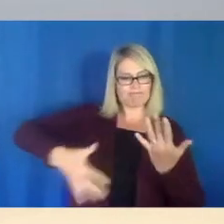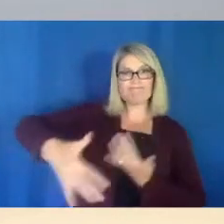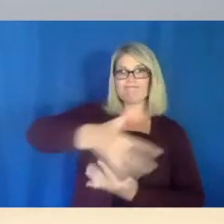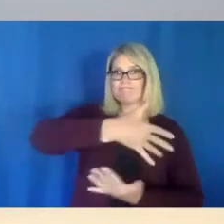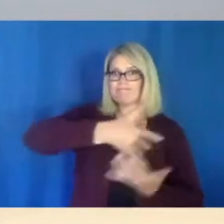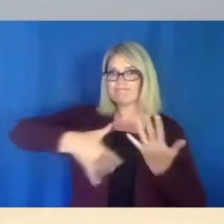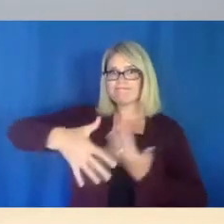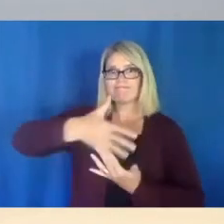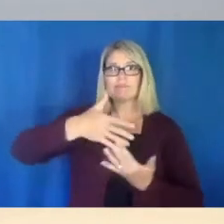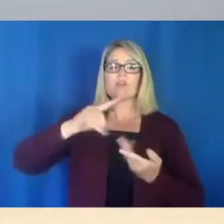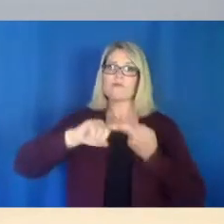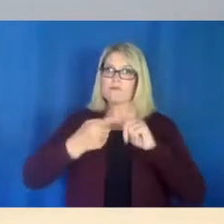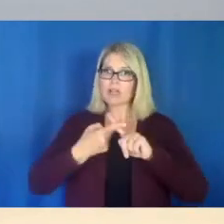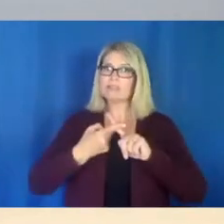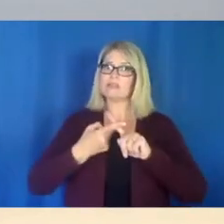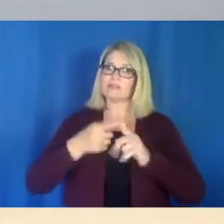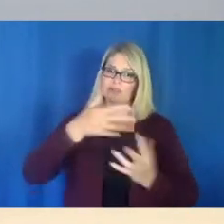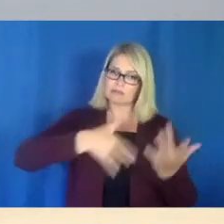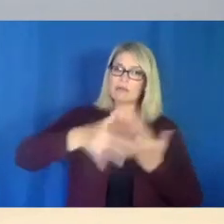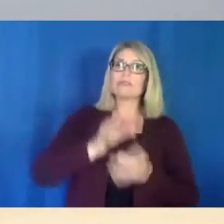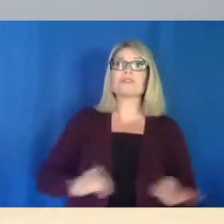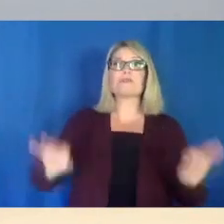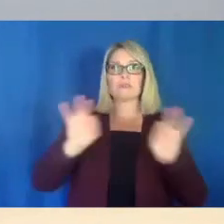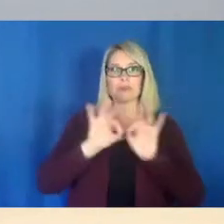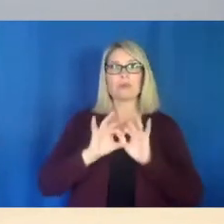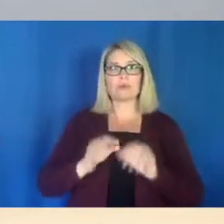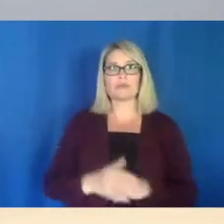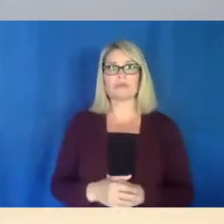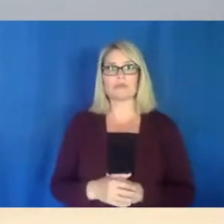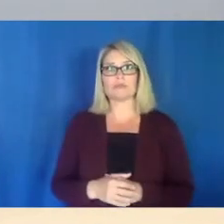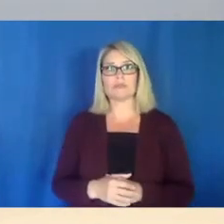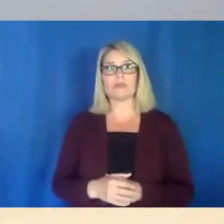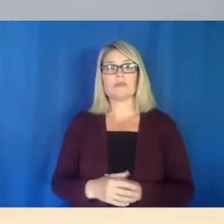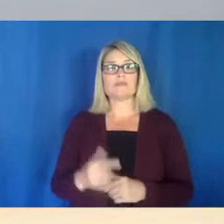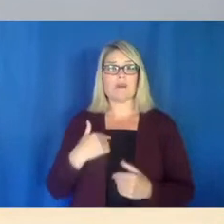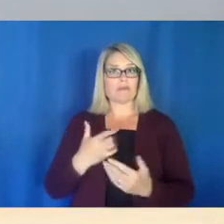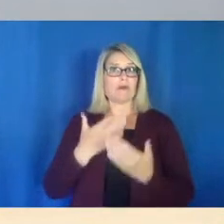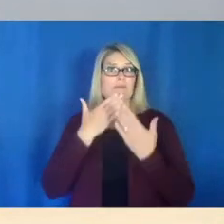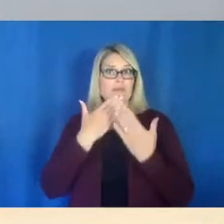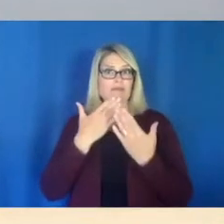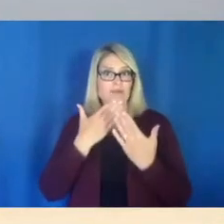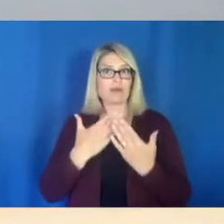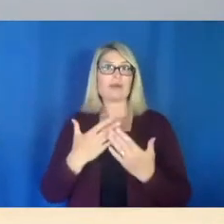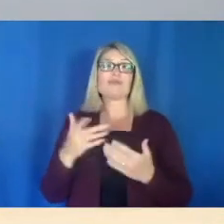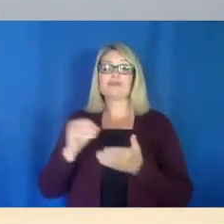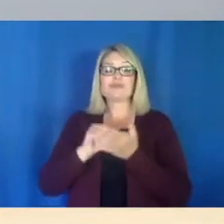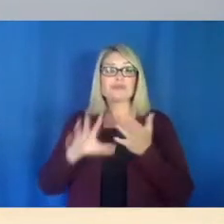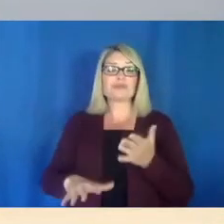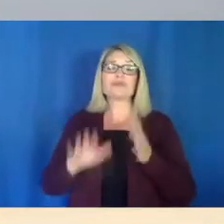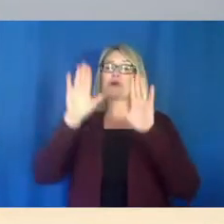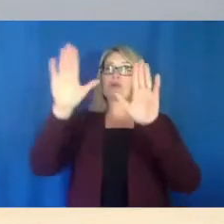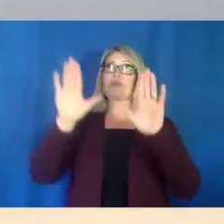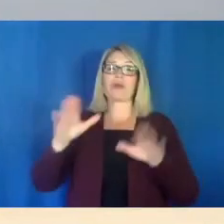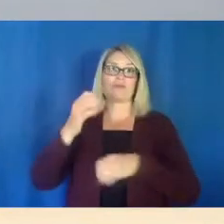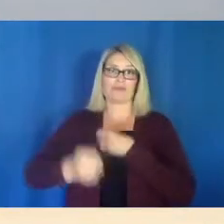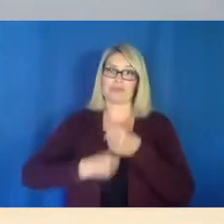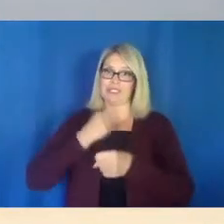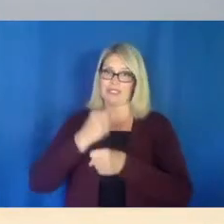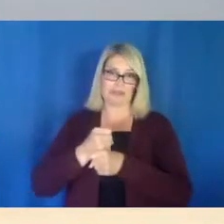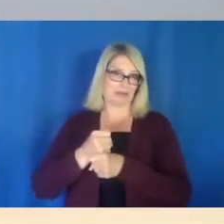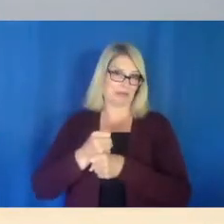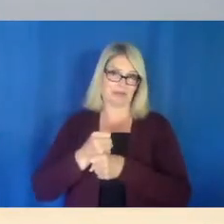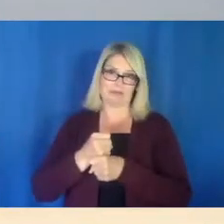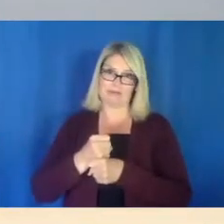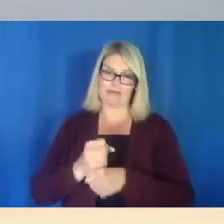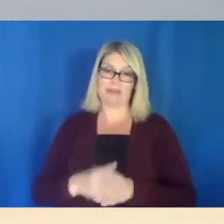with their peers. I'm extremely grateful and proud that Island children have had a successful school year, despite the fact that we were